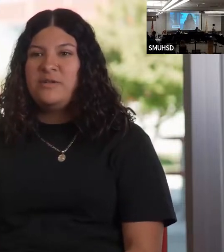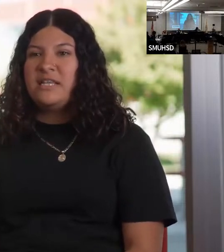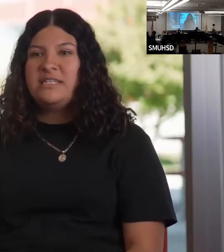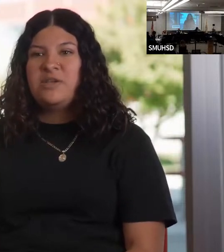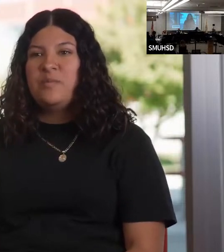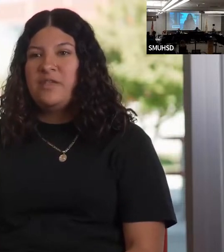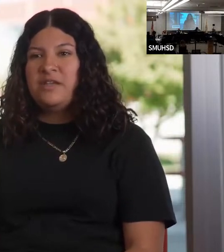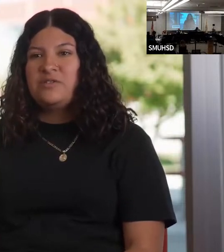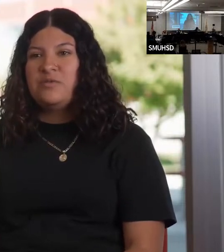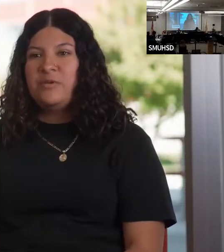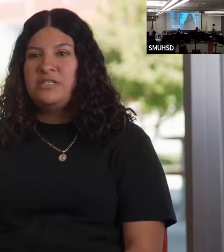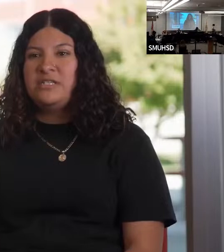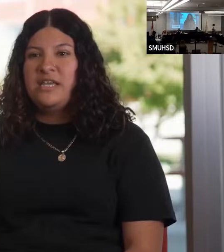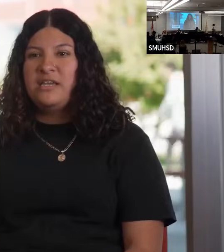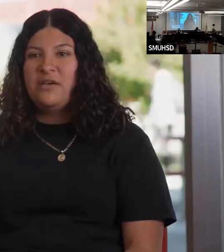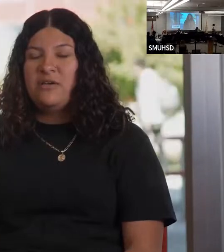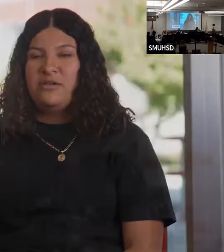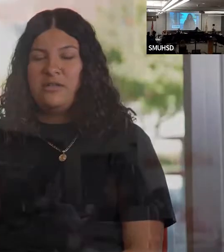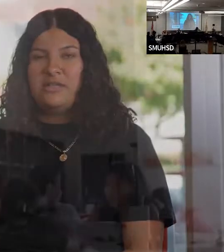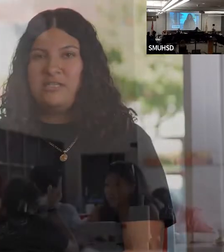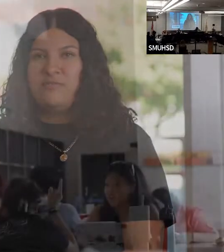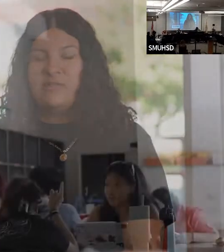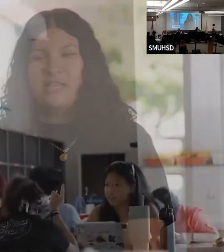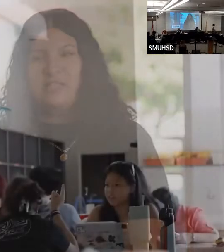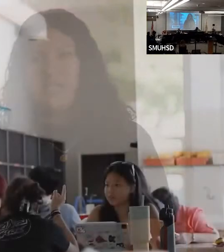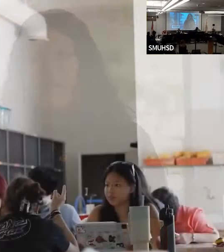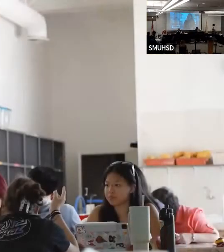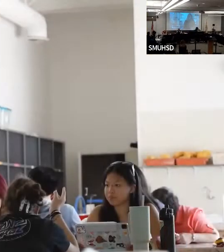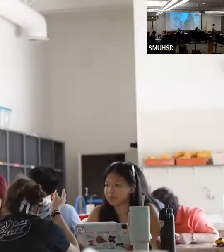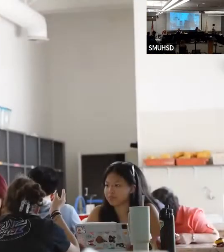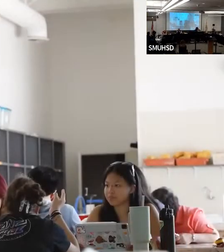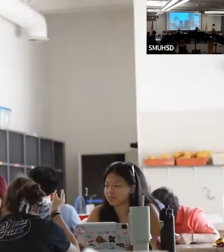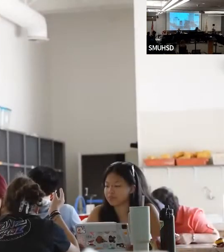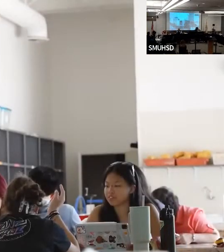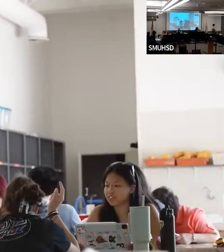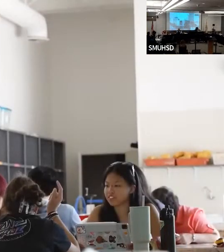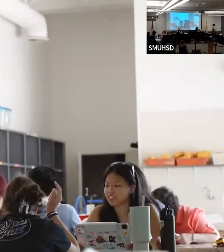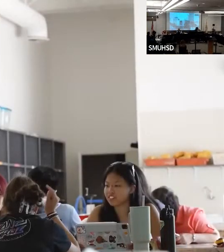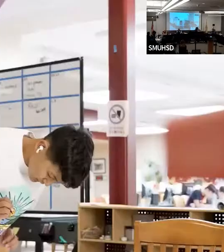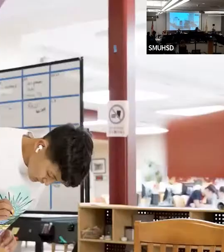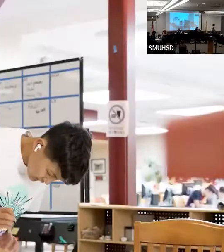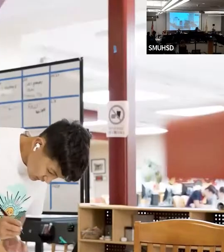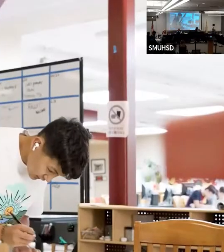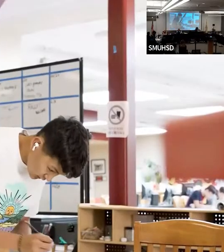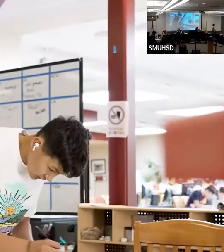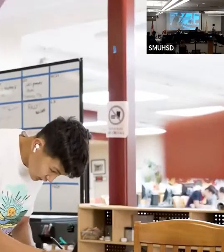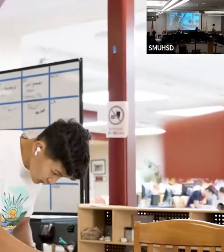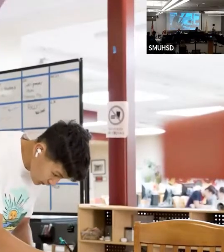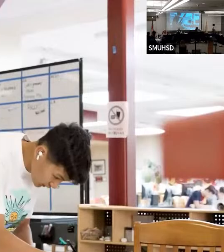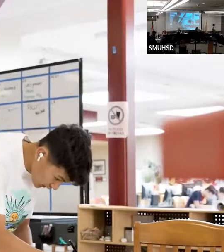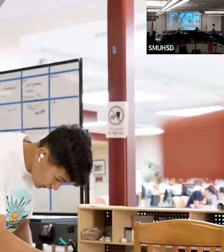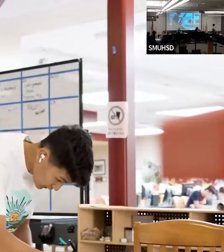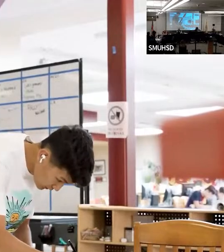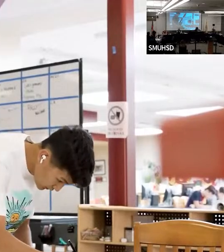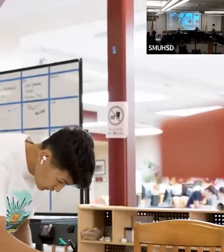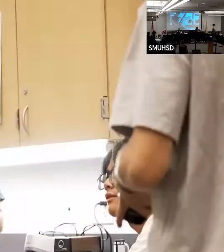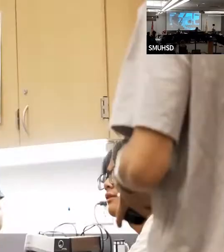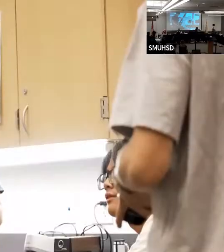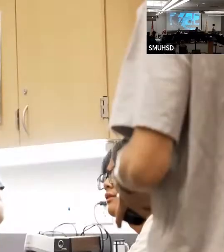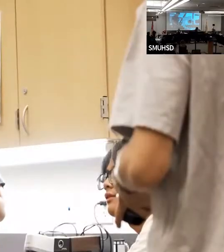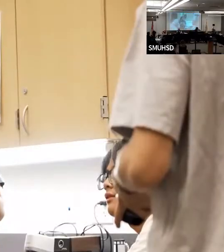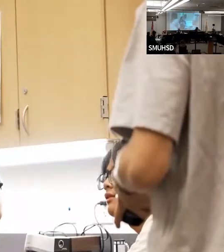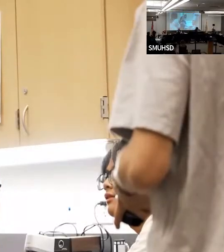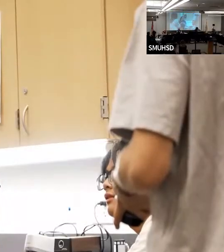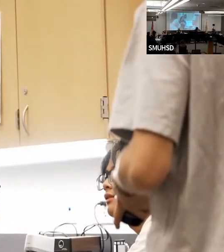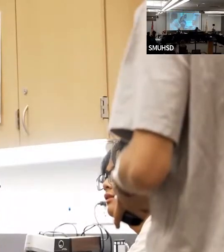fun. Like there's always at least something in school where it's really entertaining. I really like my classes too. There's very flexible,